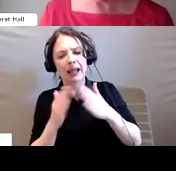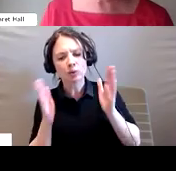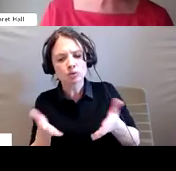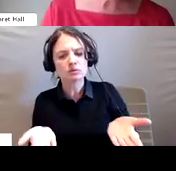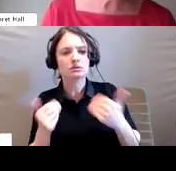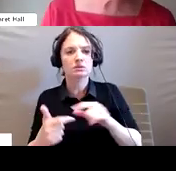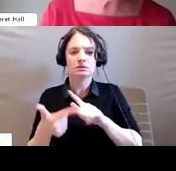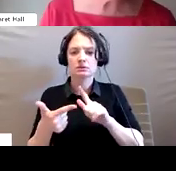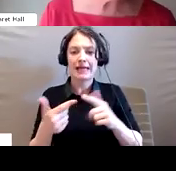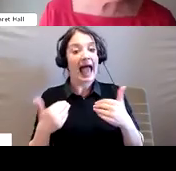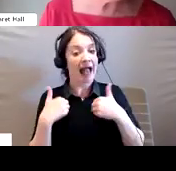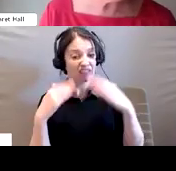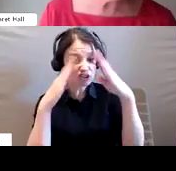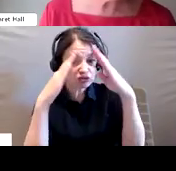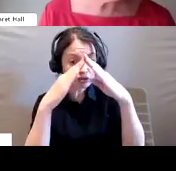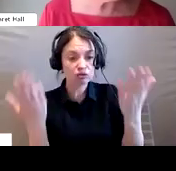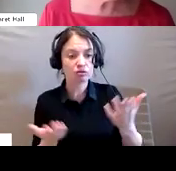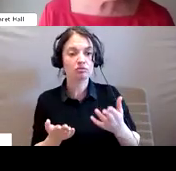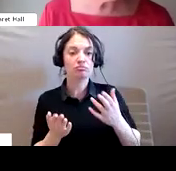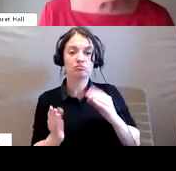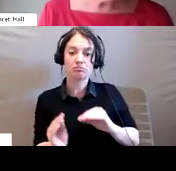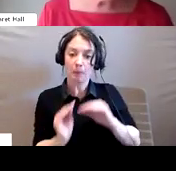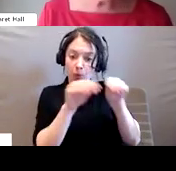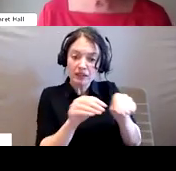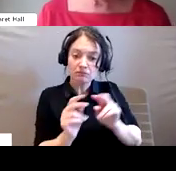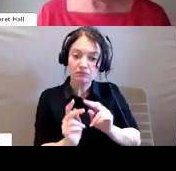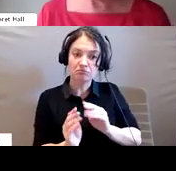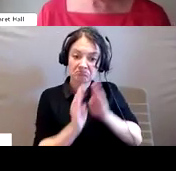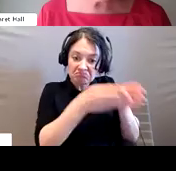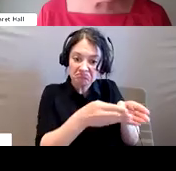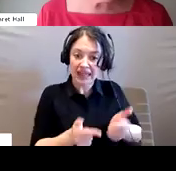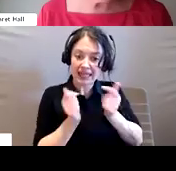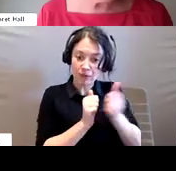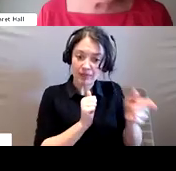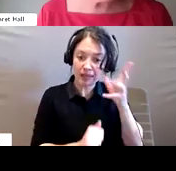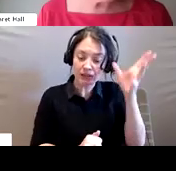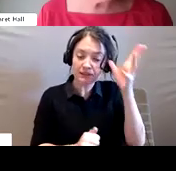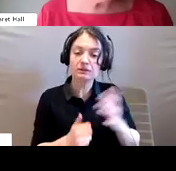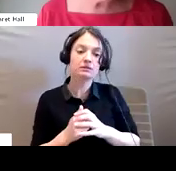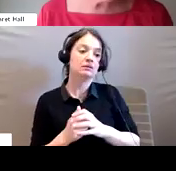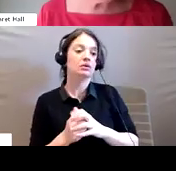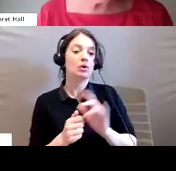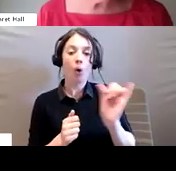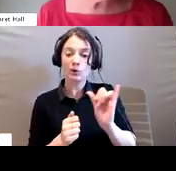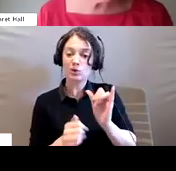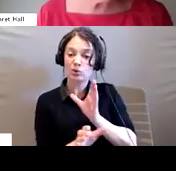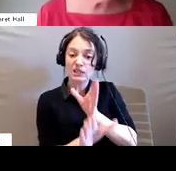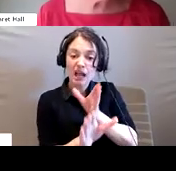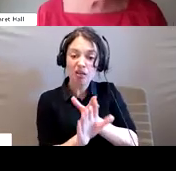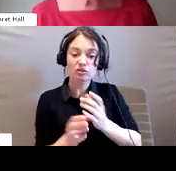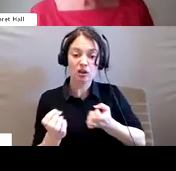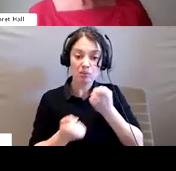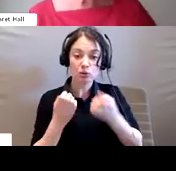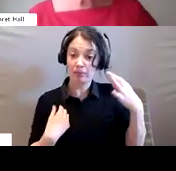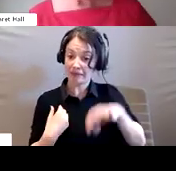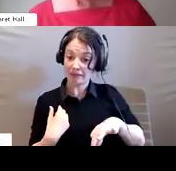housing is significant in this context, may also provide psychological and emotional